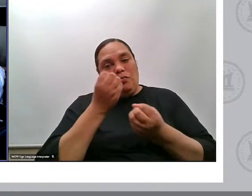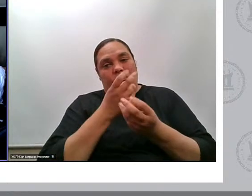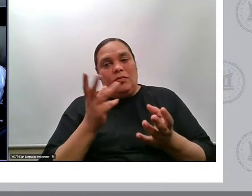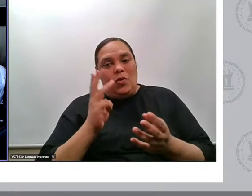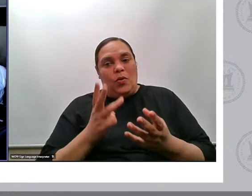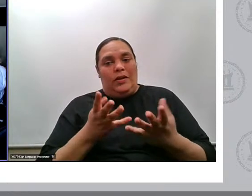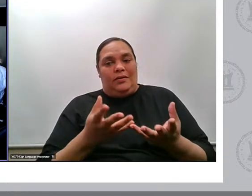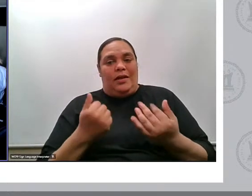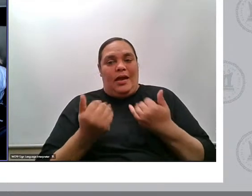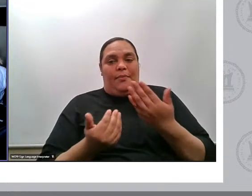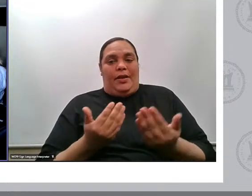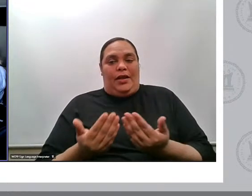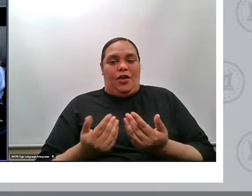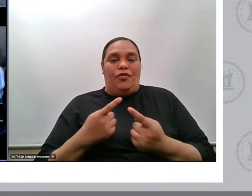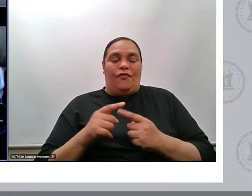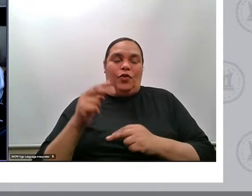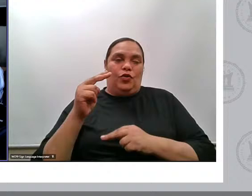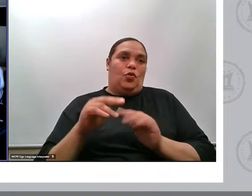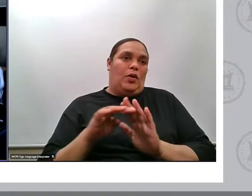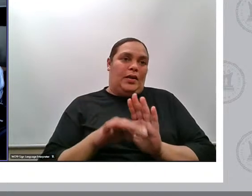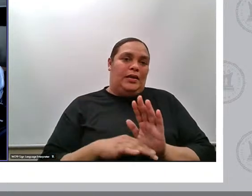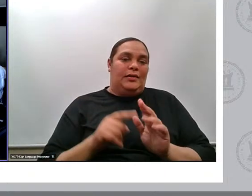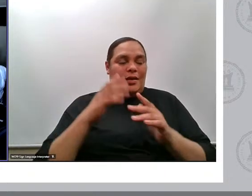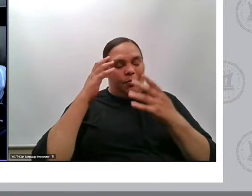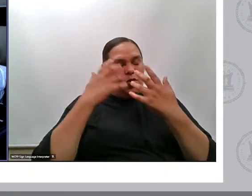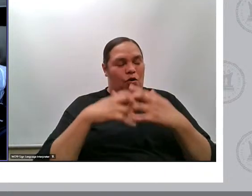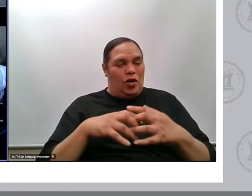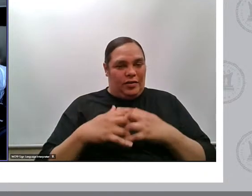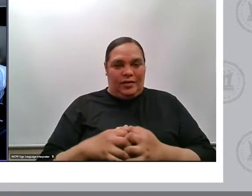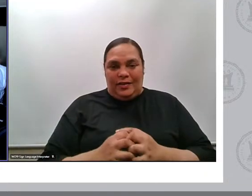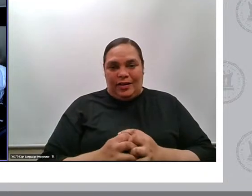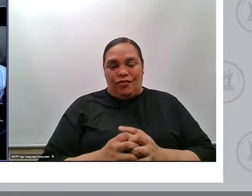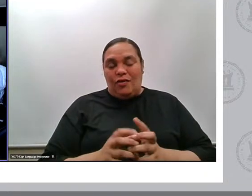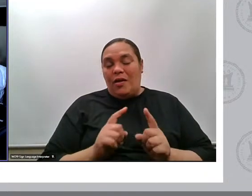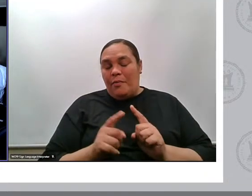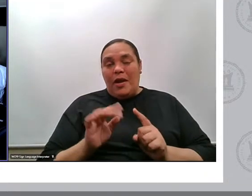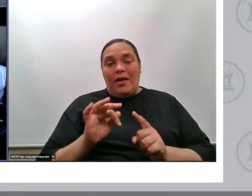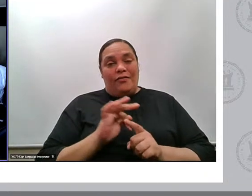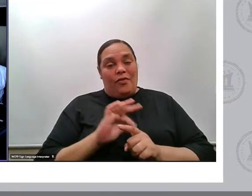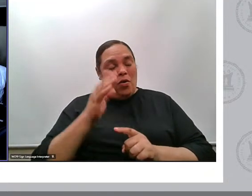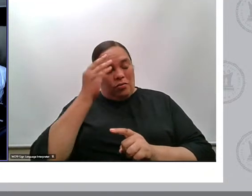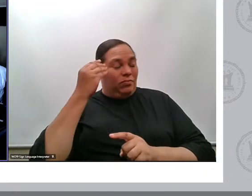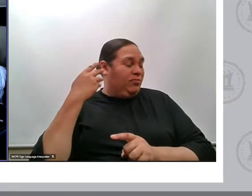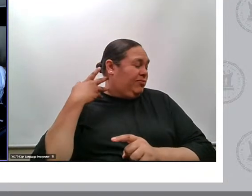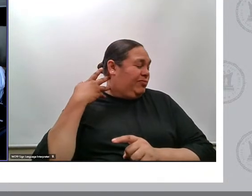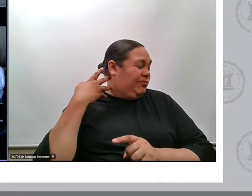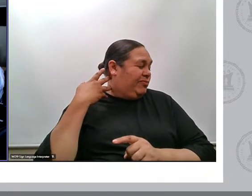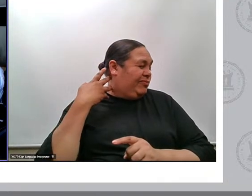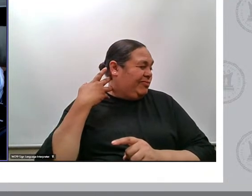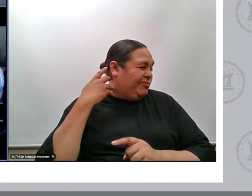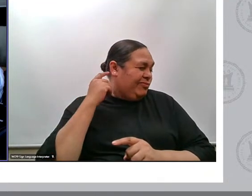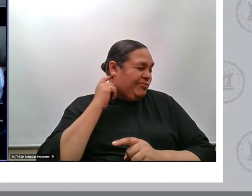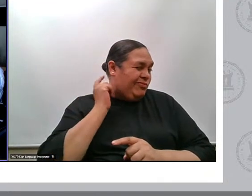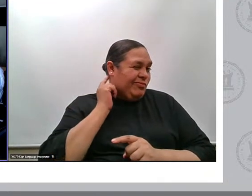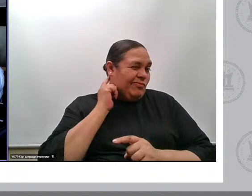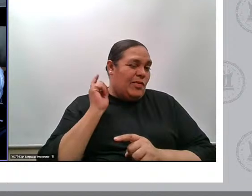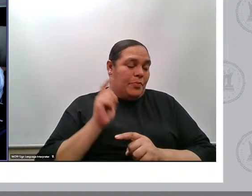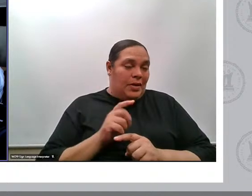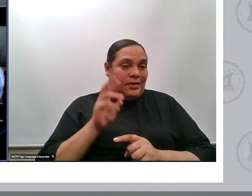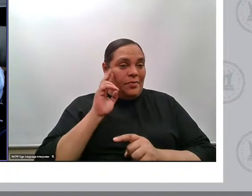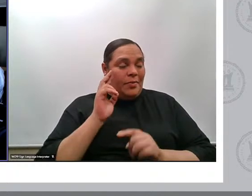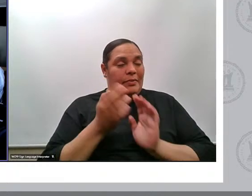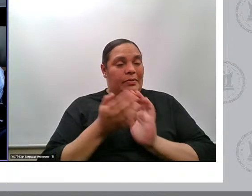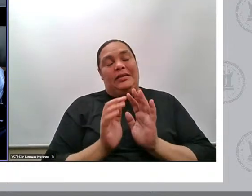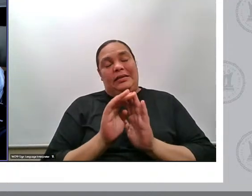such an application for shortlisting and consideration. But one is also cognizant of the skill set that is